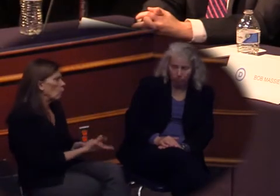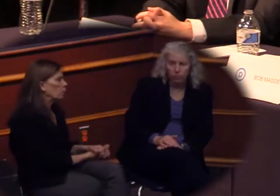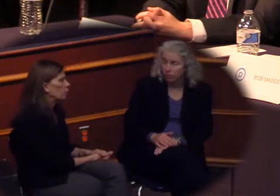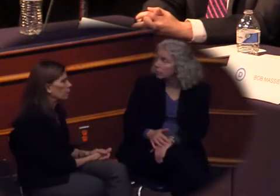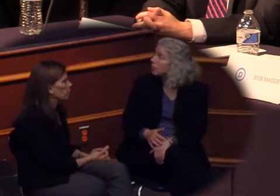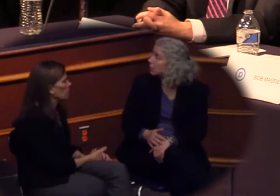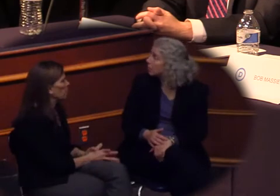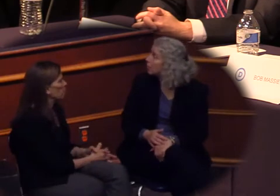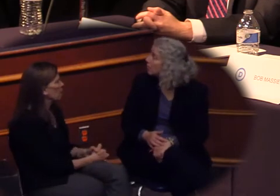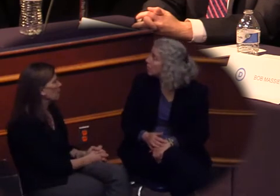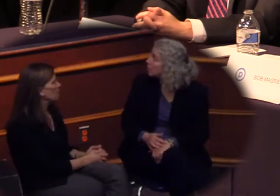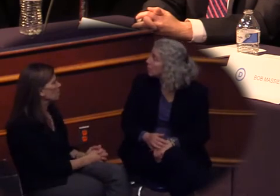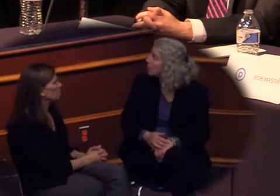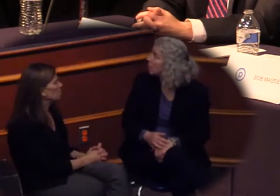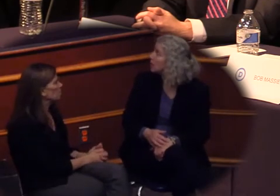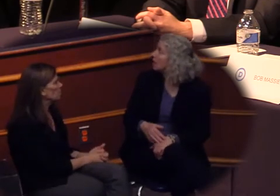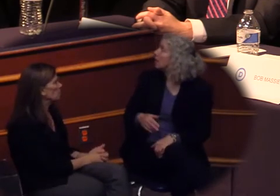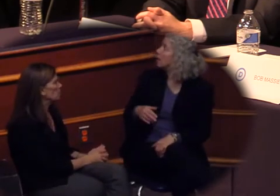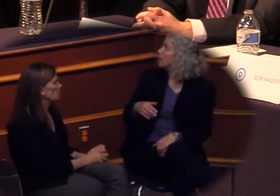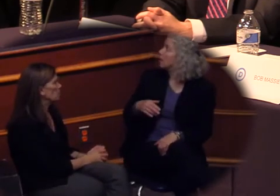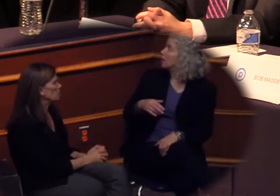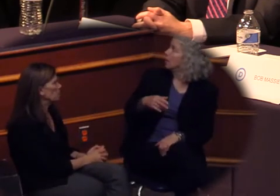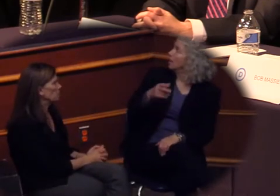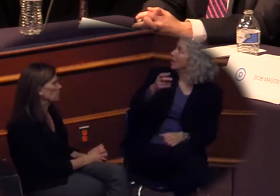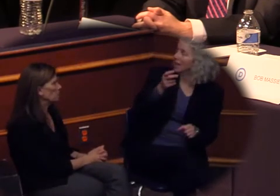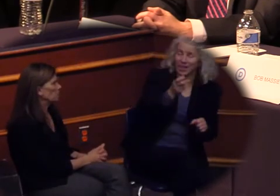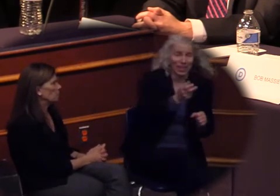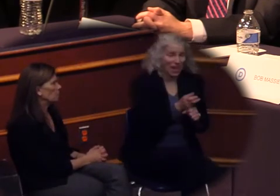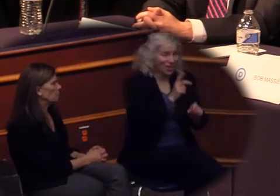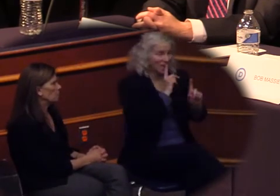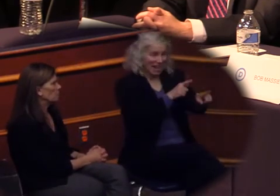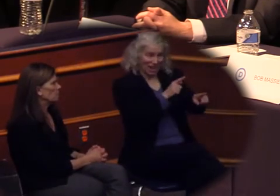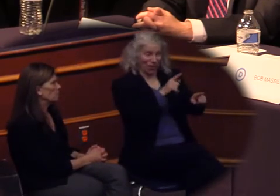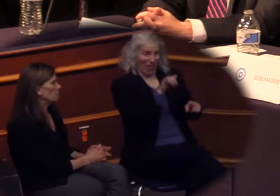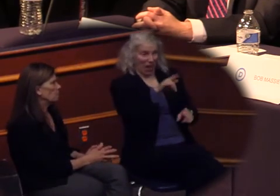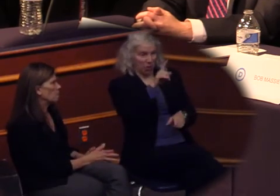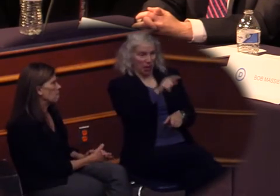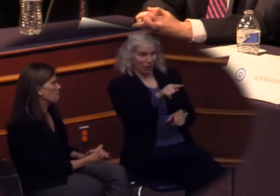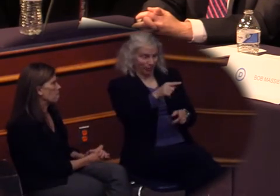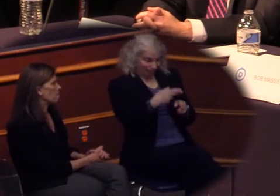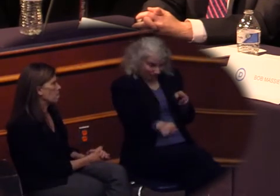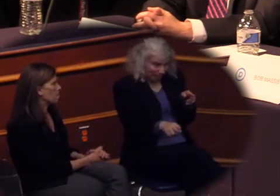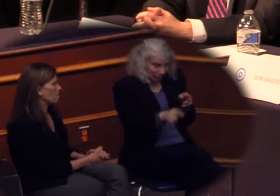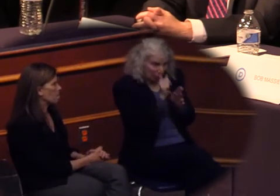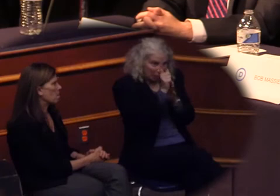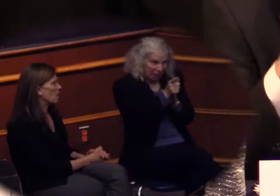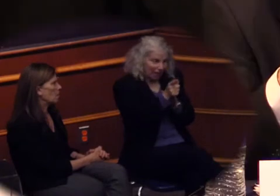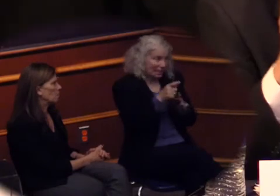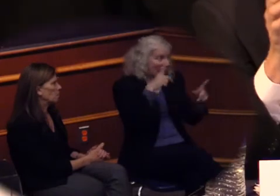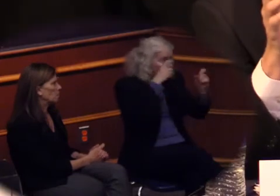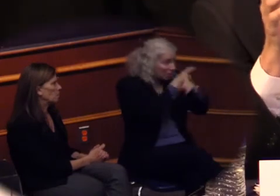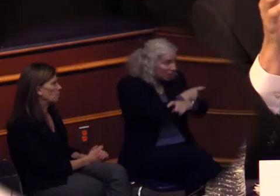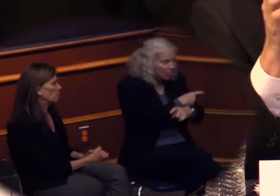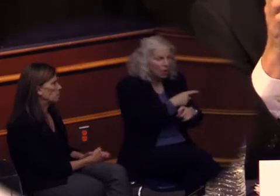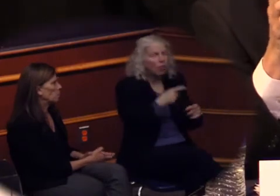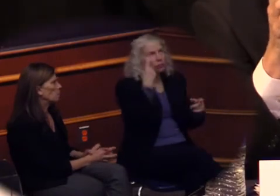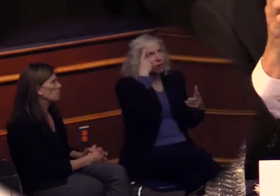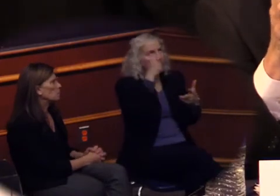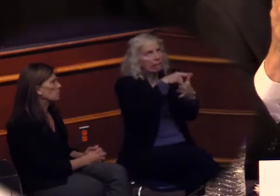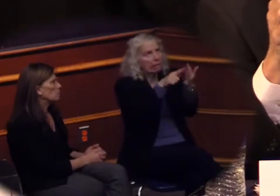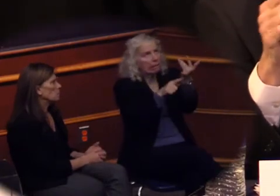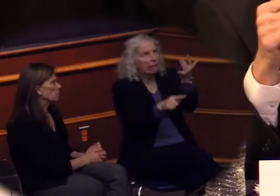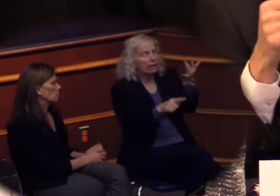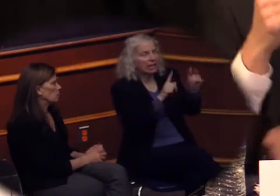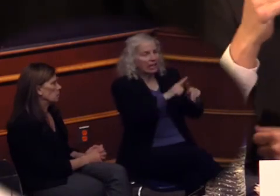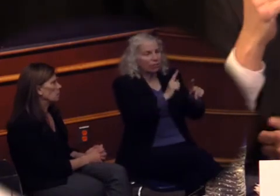It's very hard to answer a complex question in 60 seconds, but let me try to enumerate the pieces of the problem which we